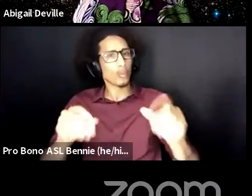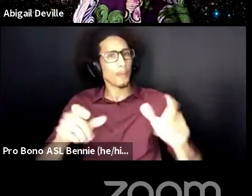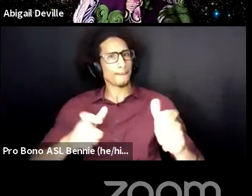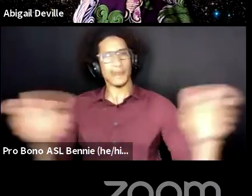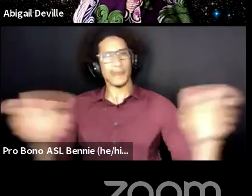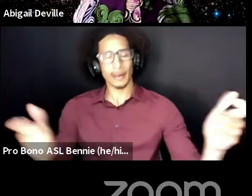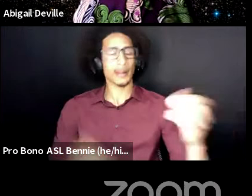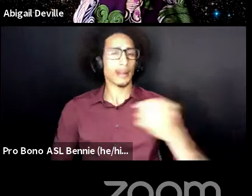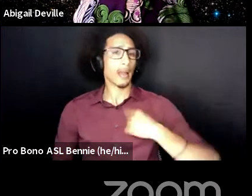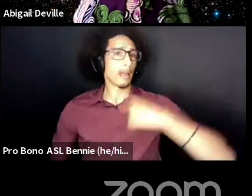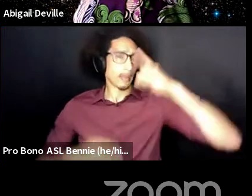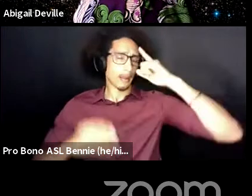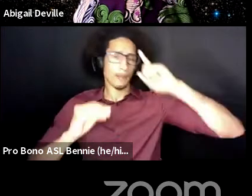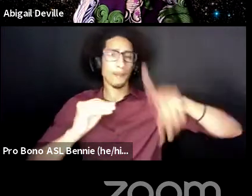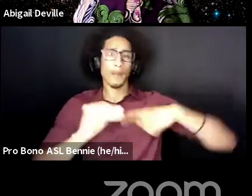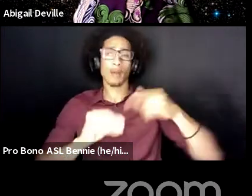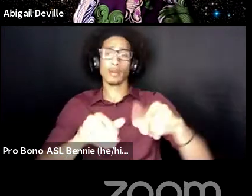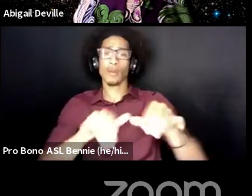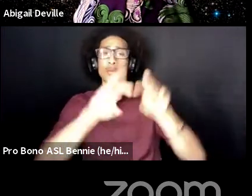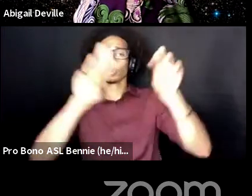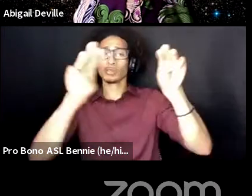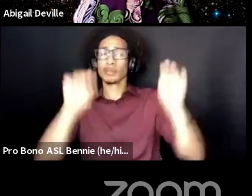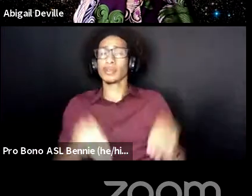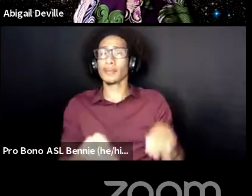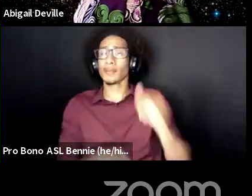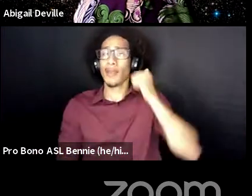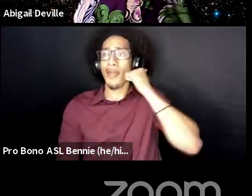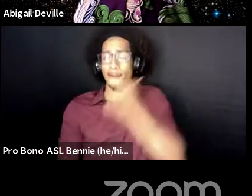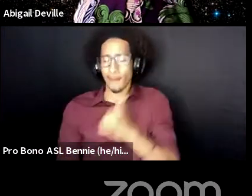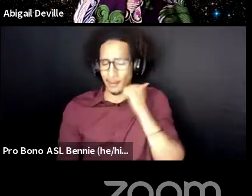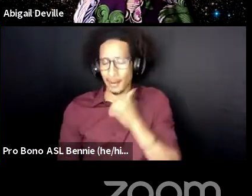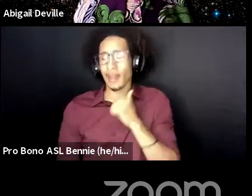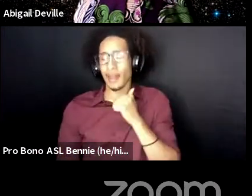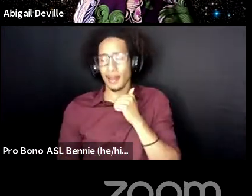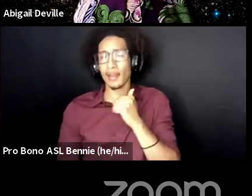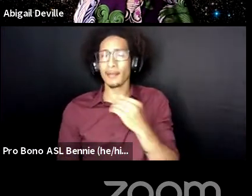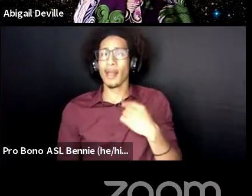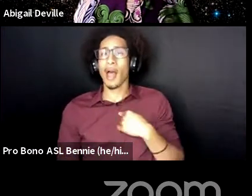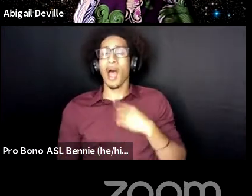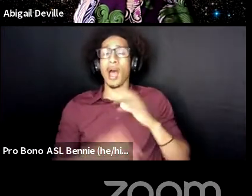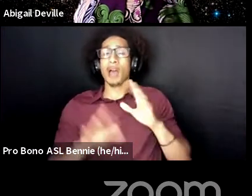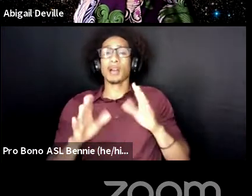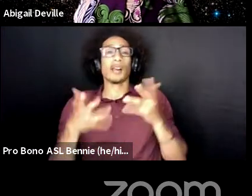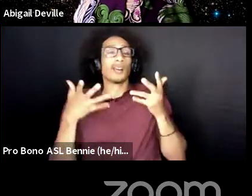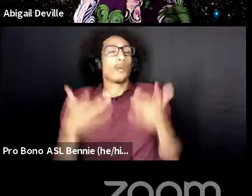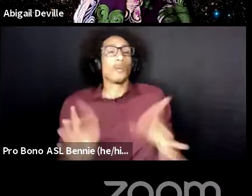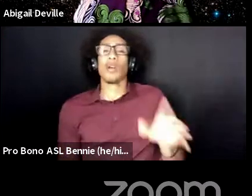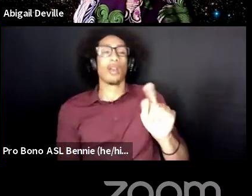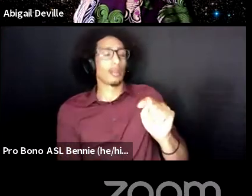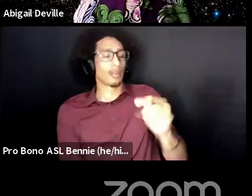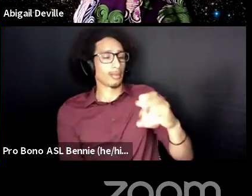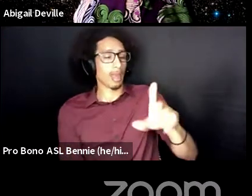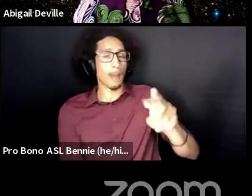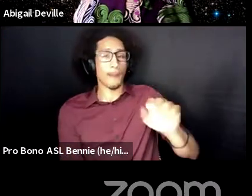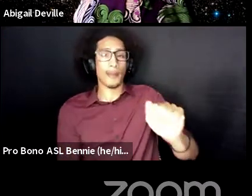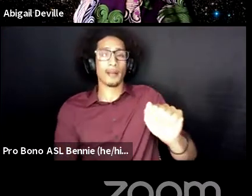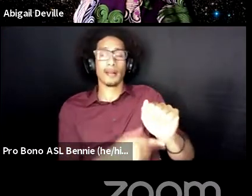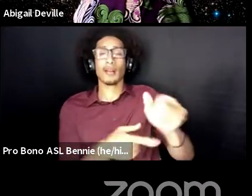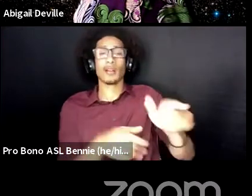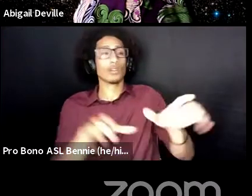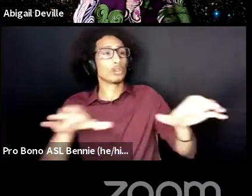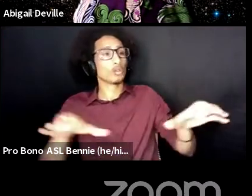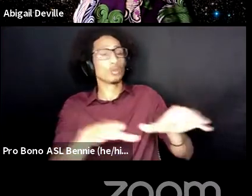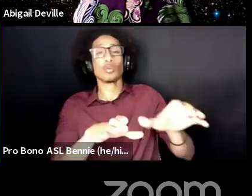think about, I literally do not want Thelma to have to do anything but just be,